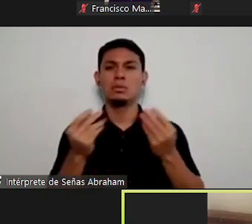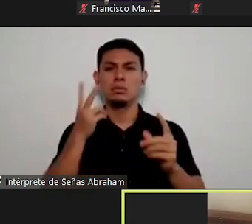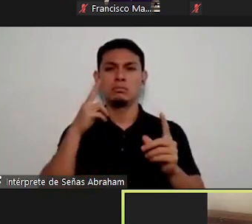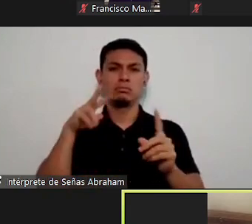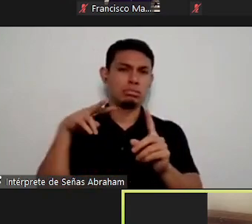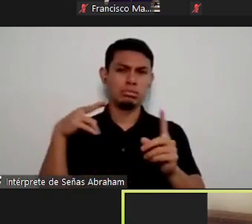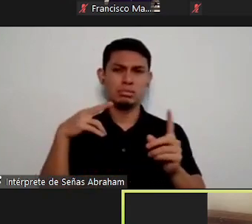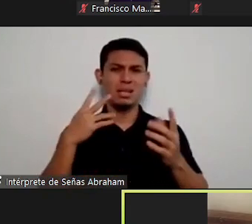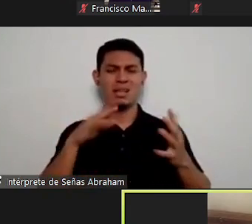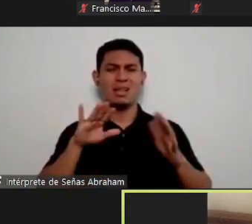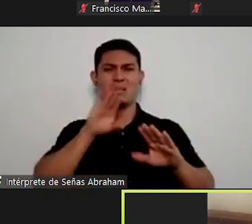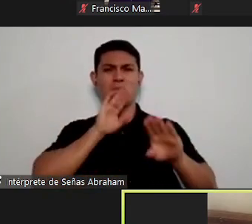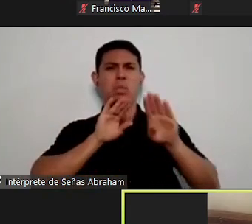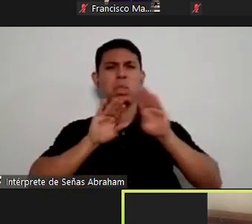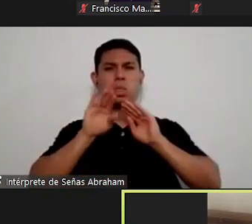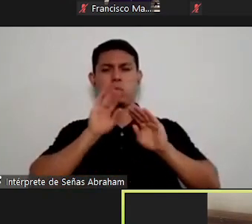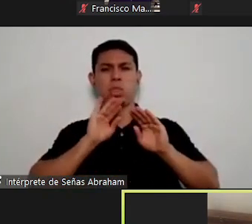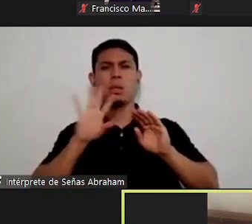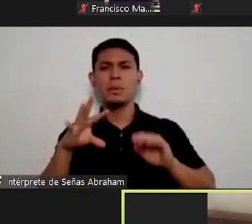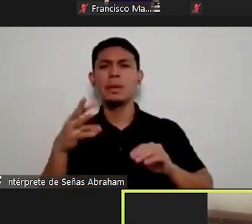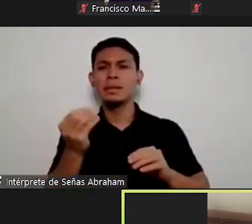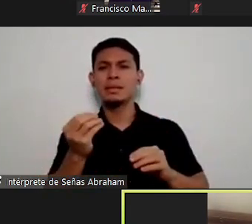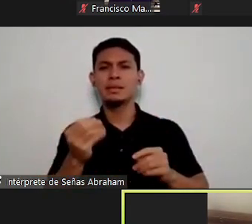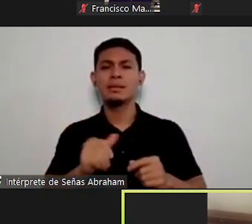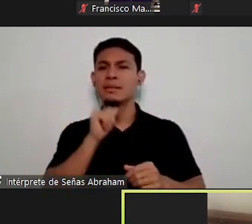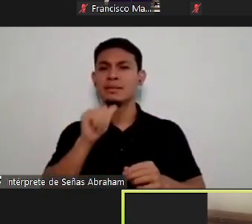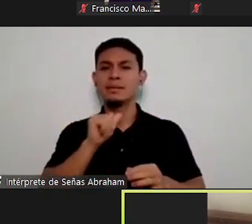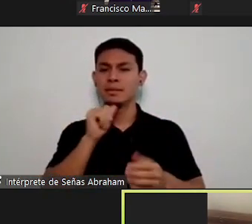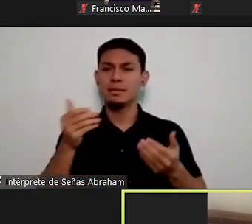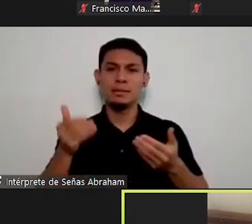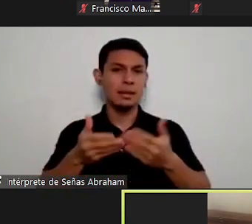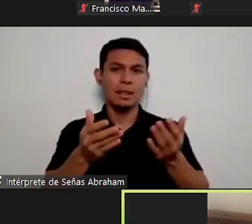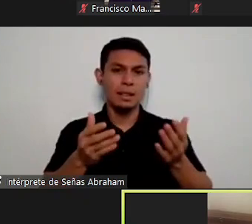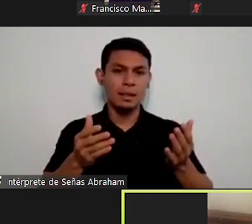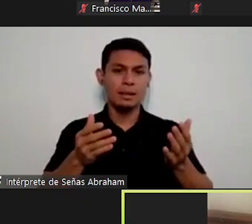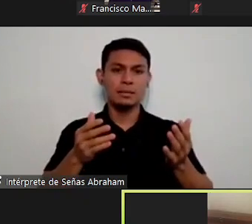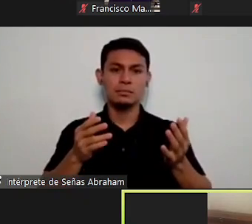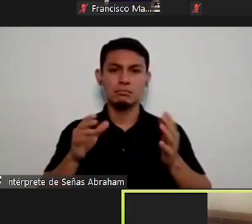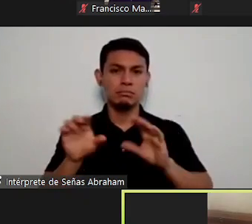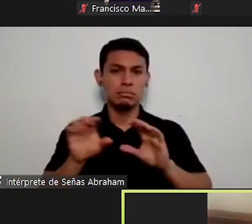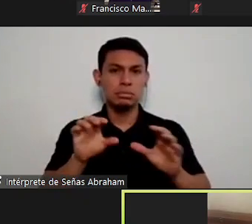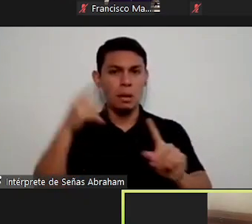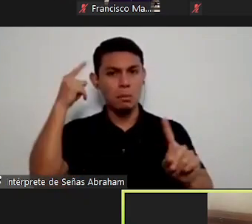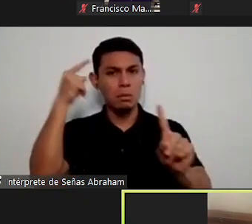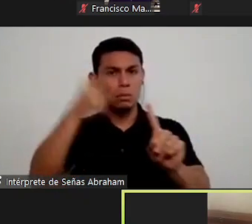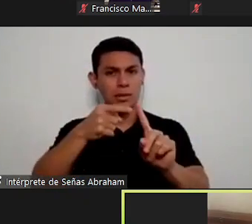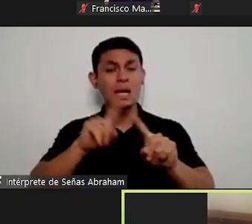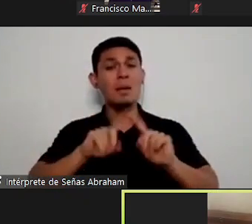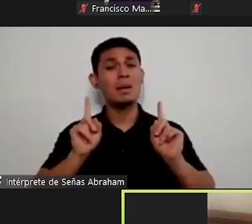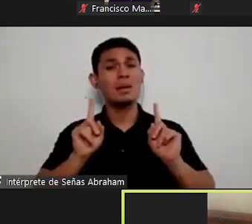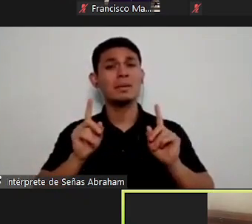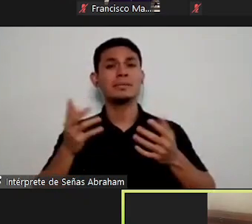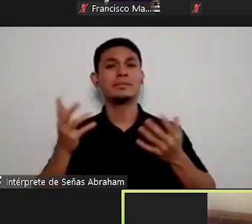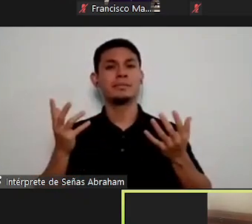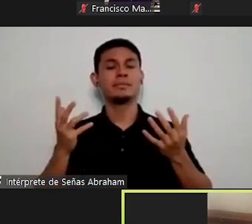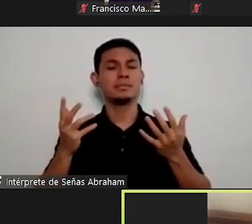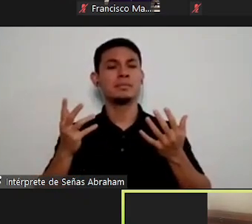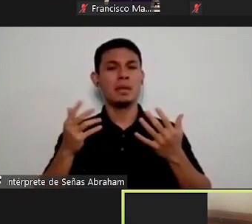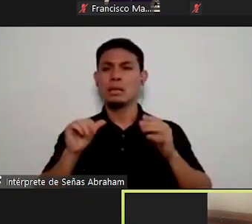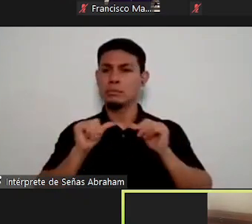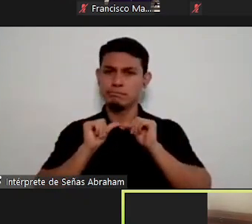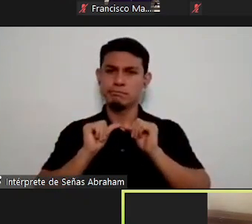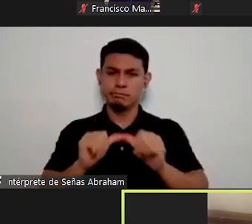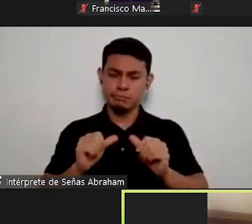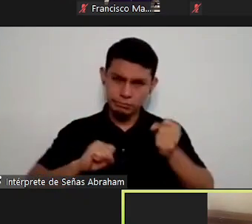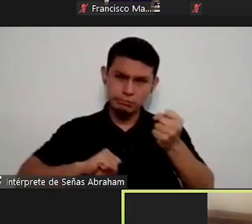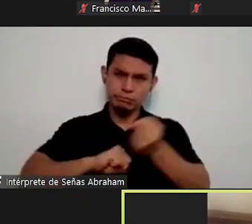expectations that have been frustrated in this situation because it wasn't carried out you know our proposals weren't carried